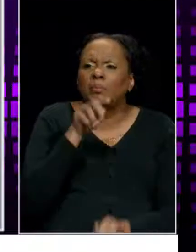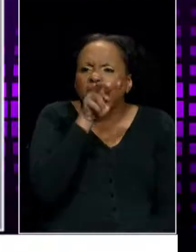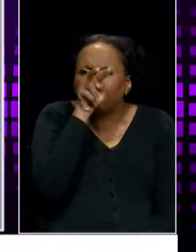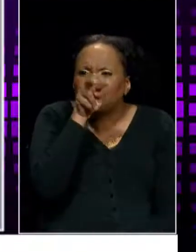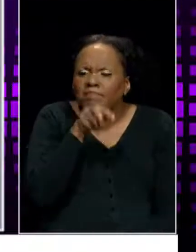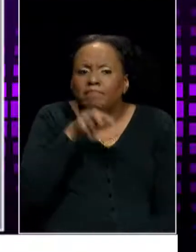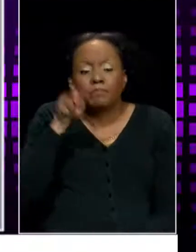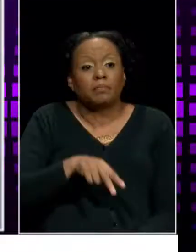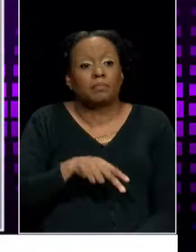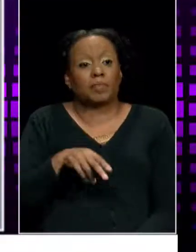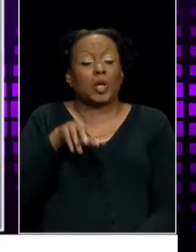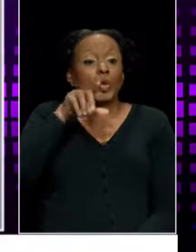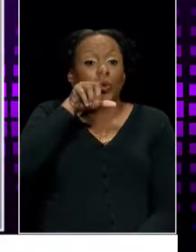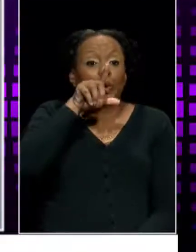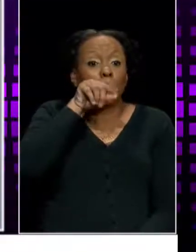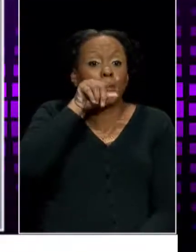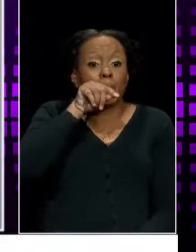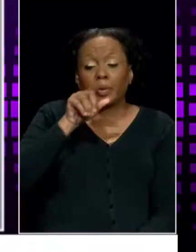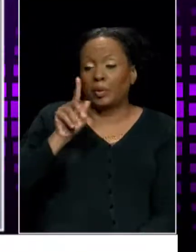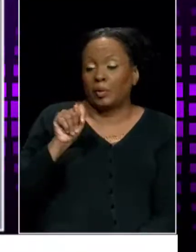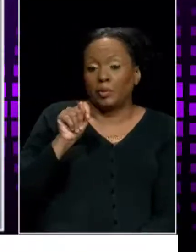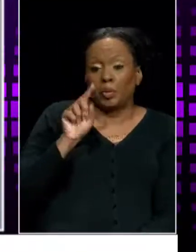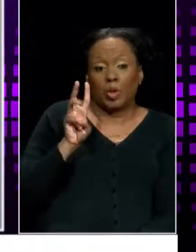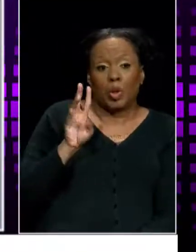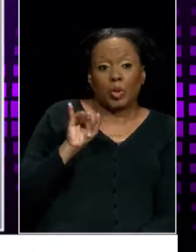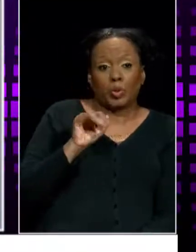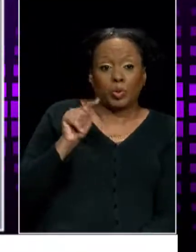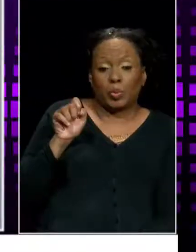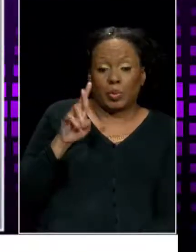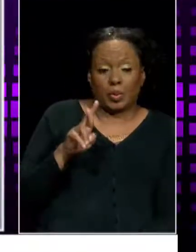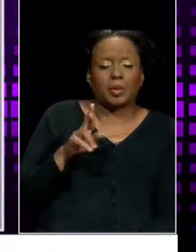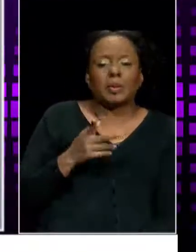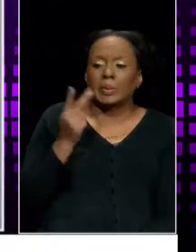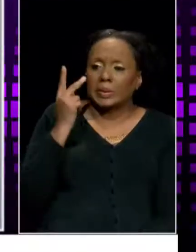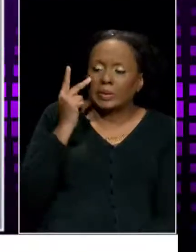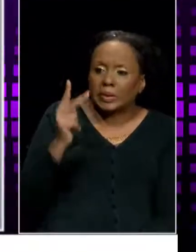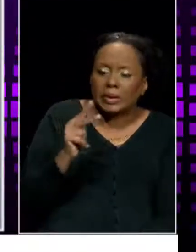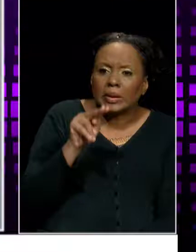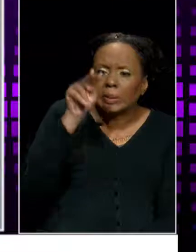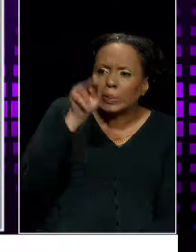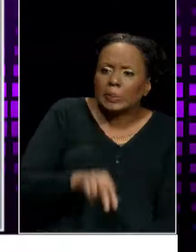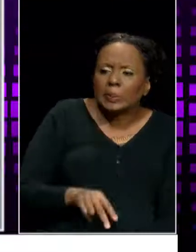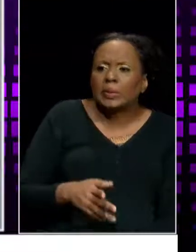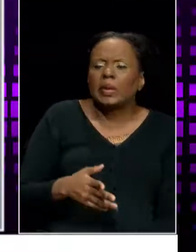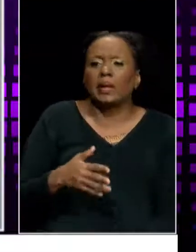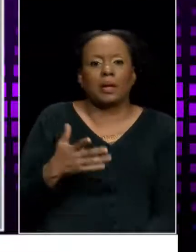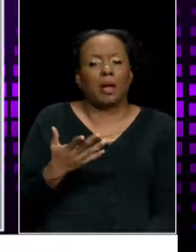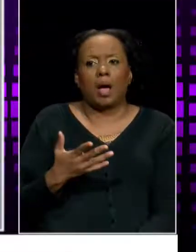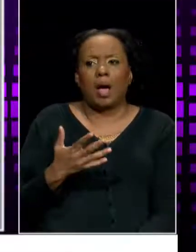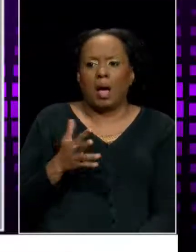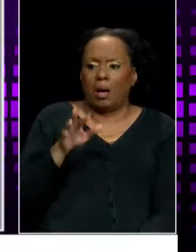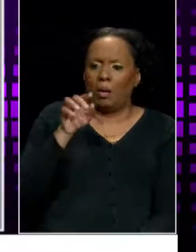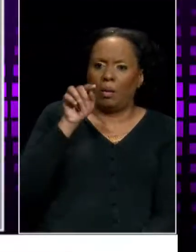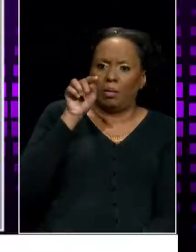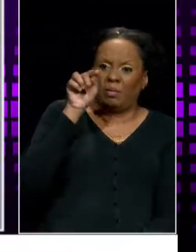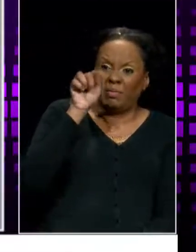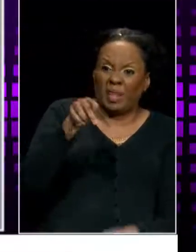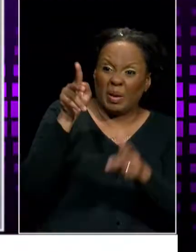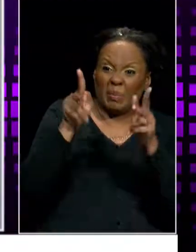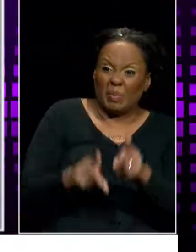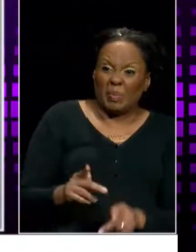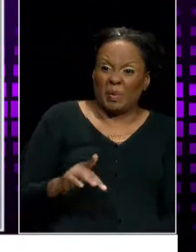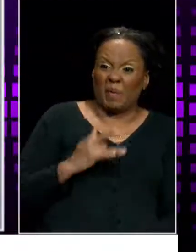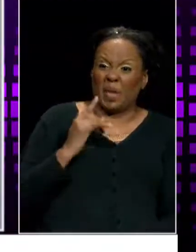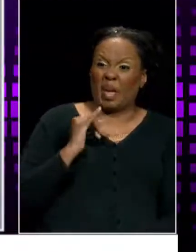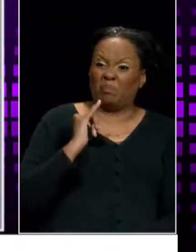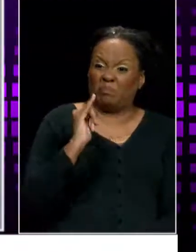you go on Twitter, you will see a tweet, and you know that you're feeling exactly like that tweet, and all you have to do